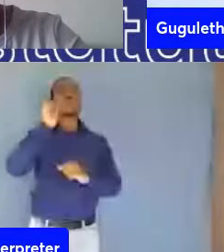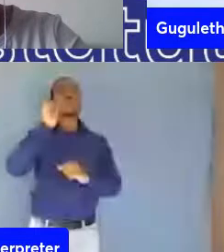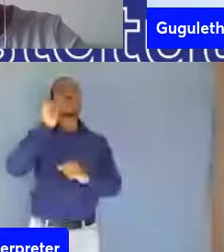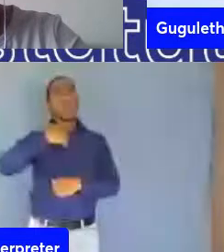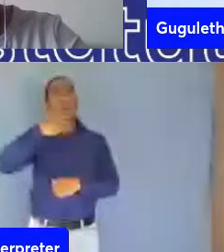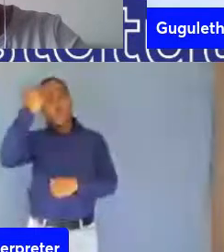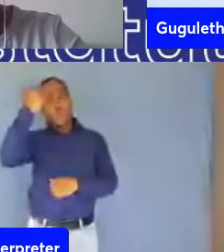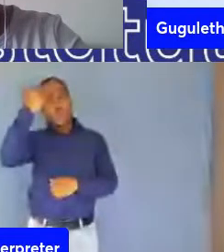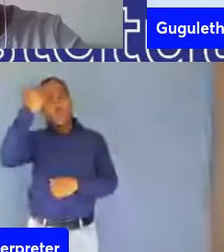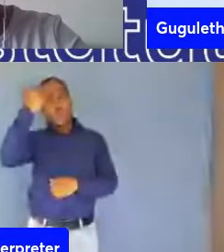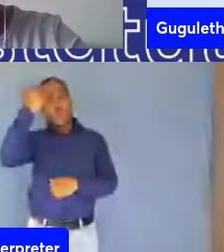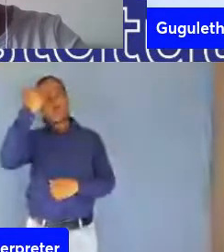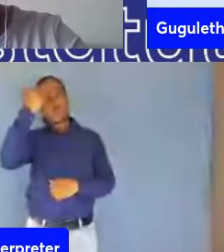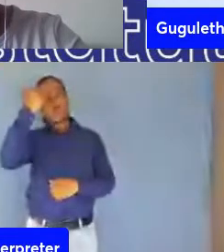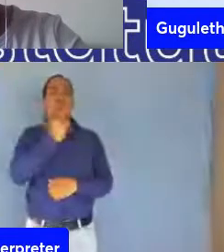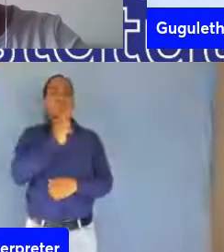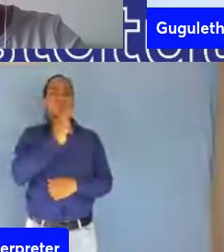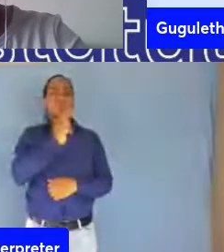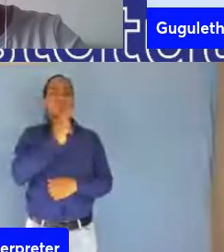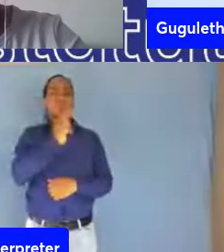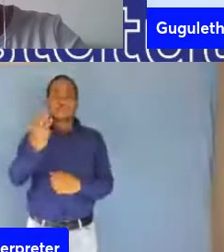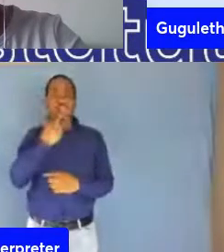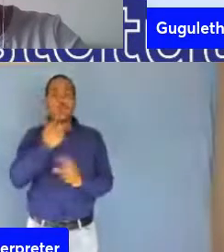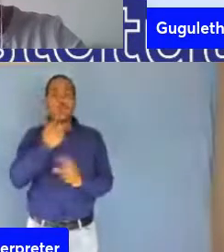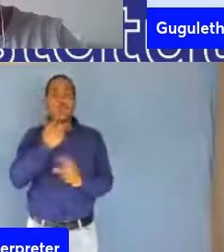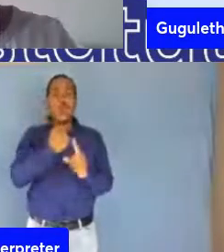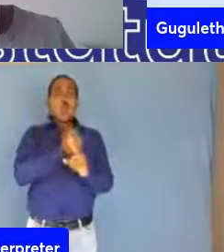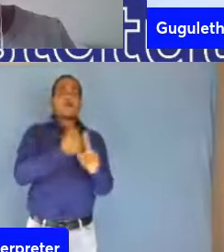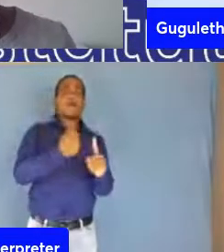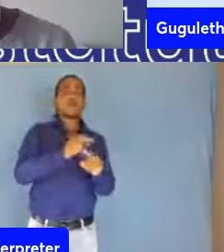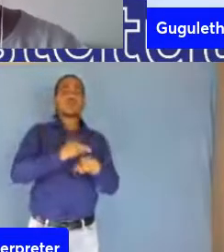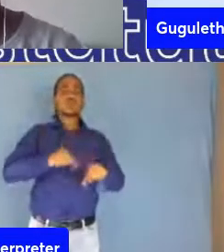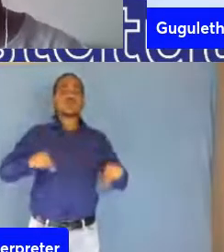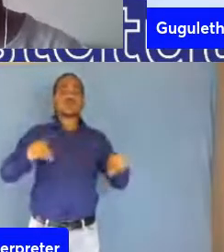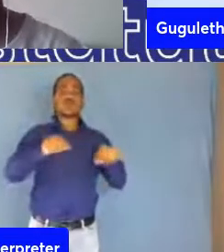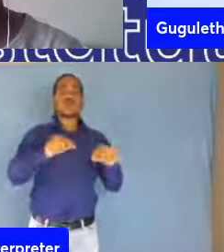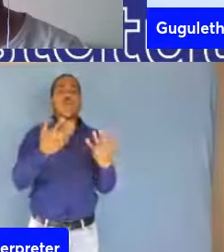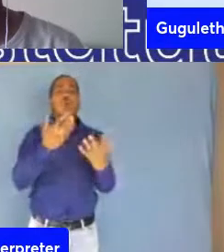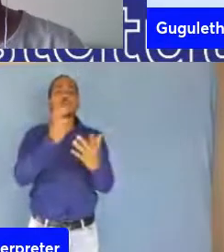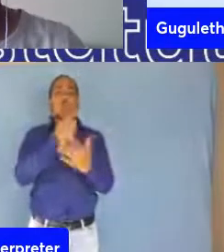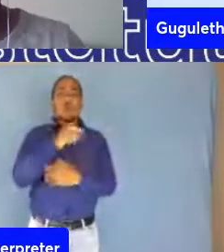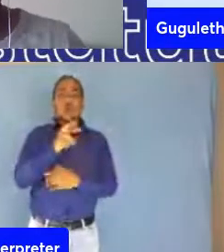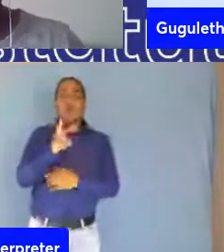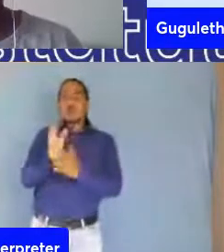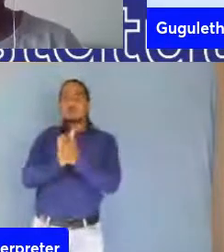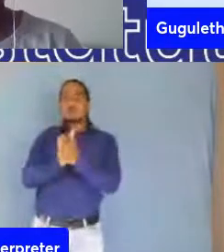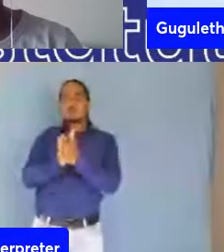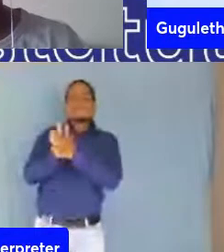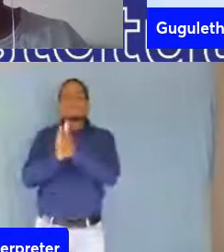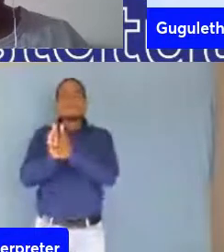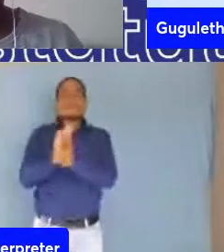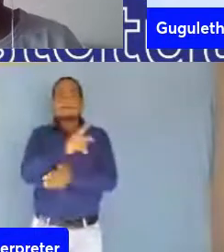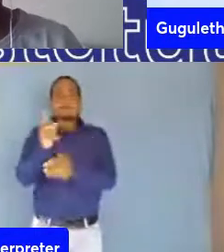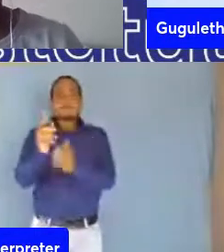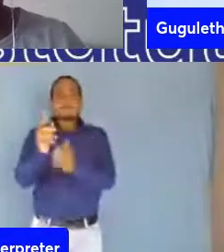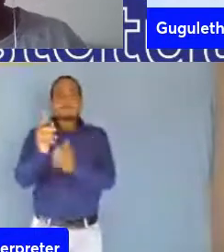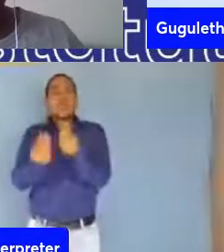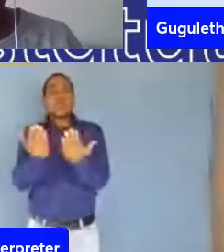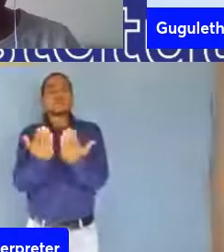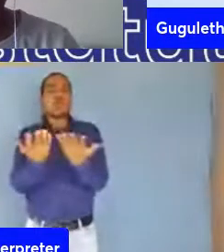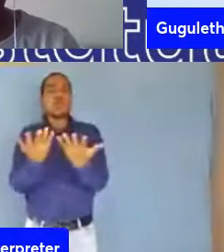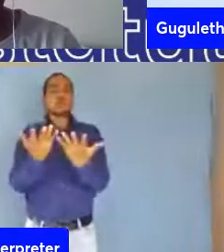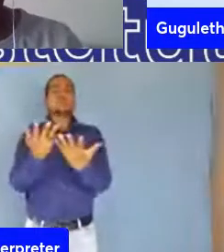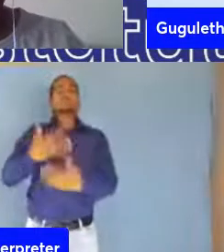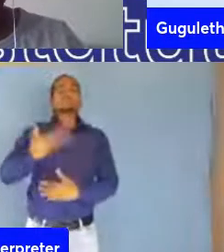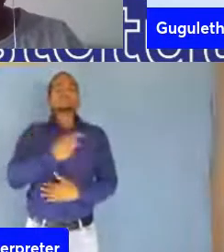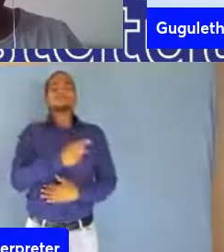of learners at school. You know what I mean? So communities, I mean, I was having a conversation with my own family about a music